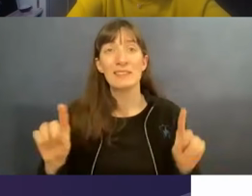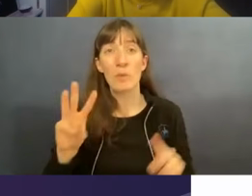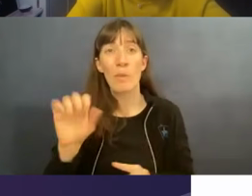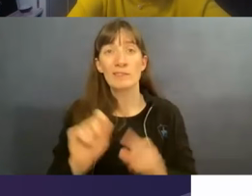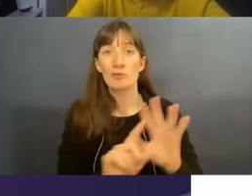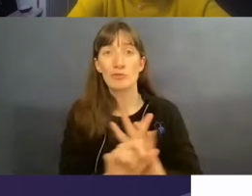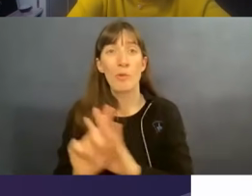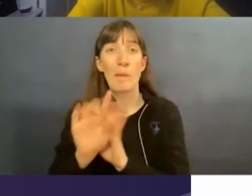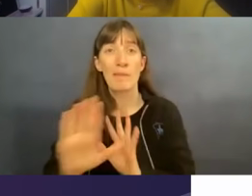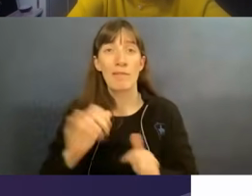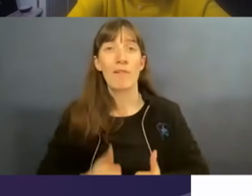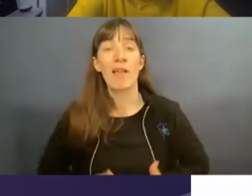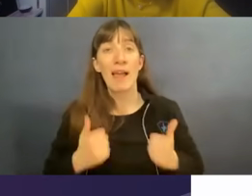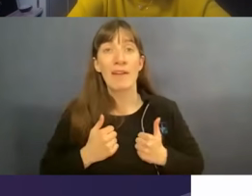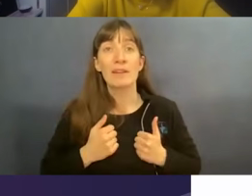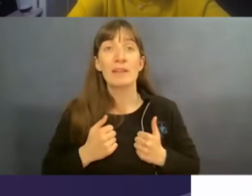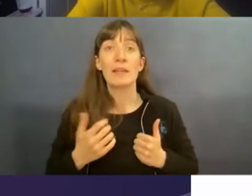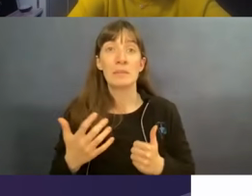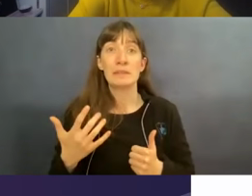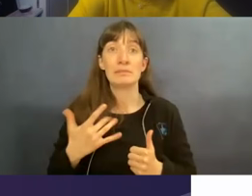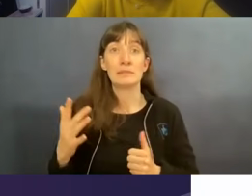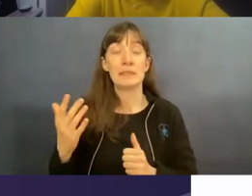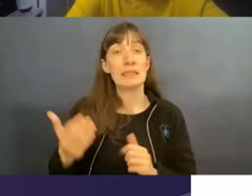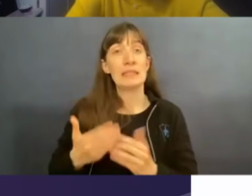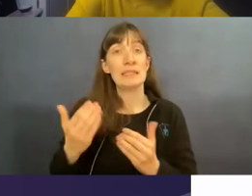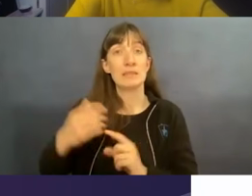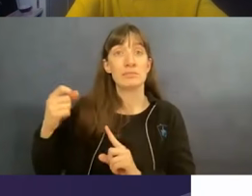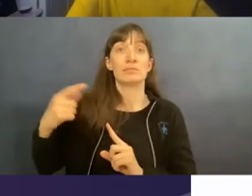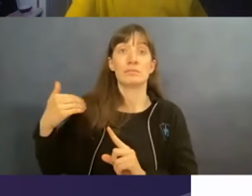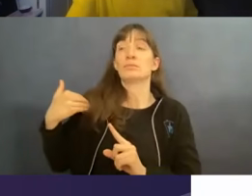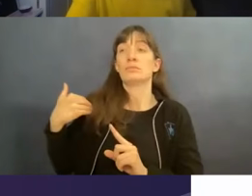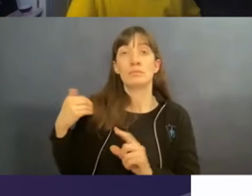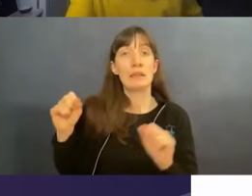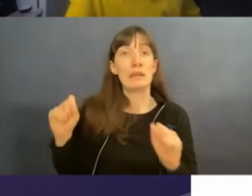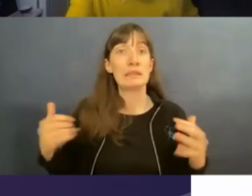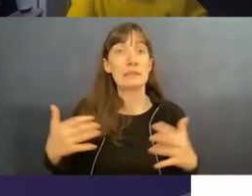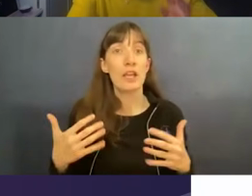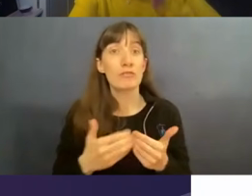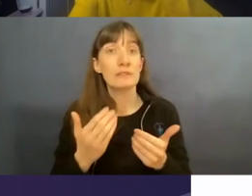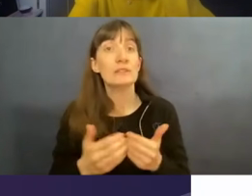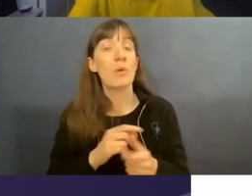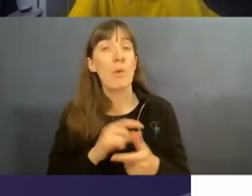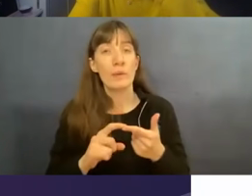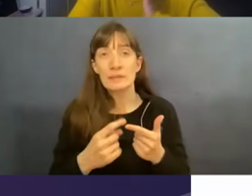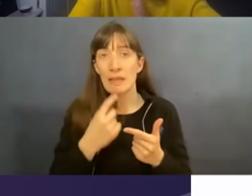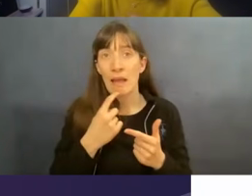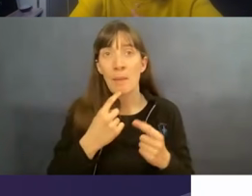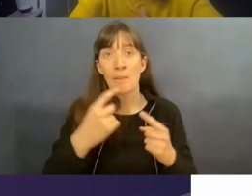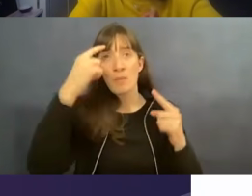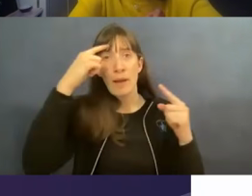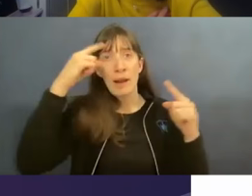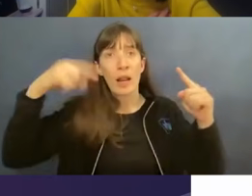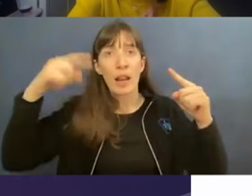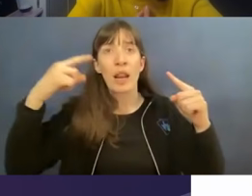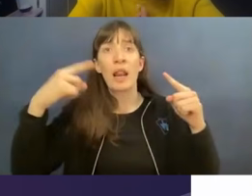really startled easily, or they might have difficulty sleeping, or say things like, my brain won't shut off, and that might be an indicator of